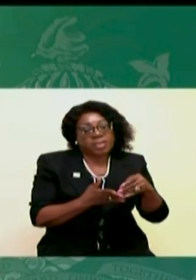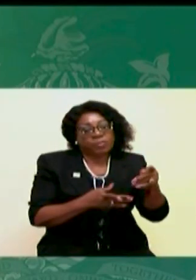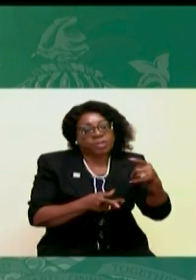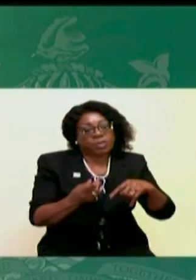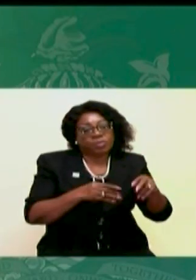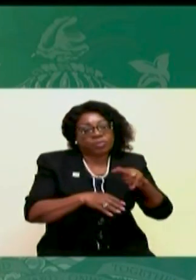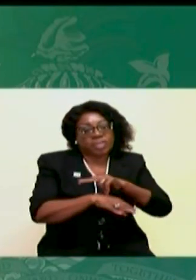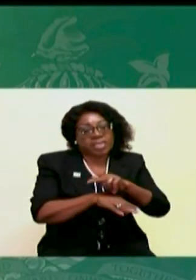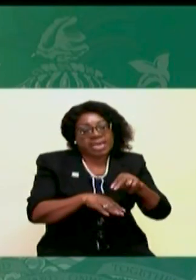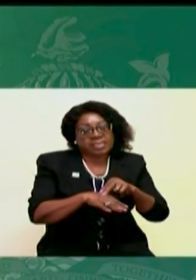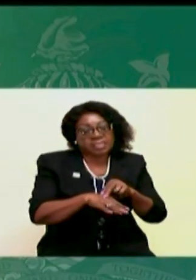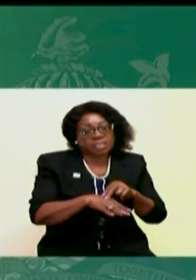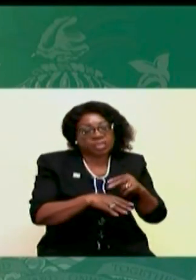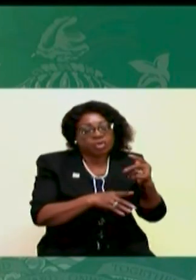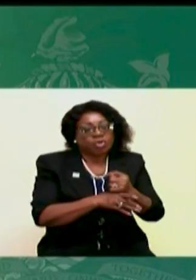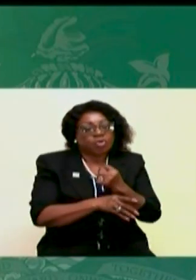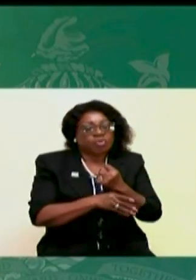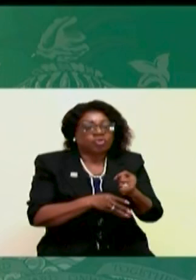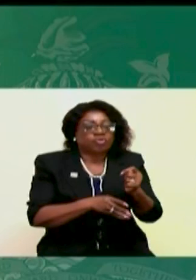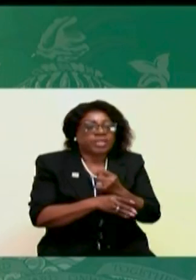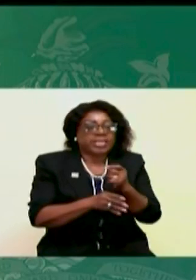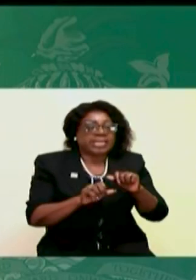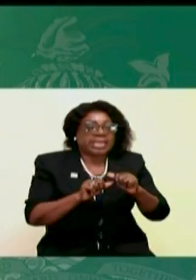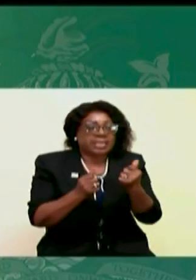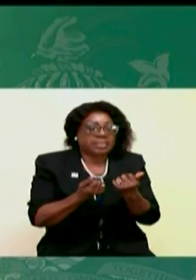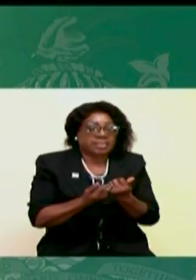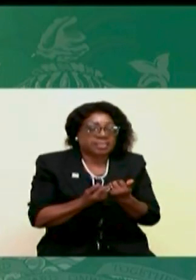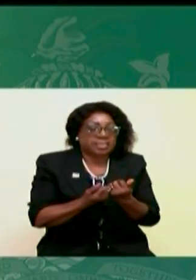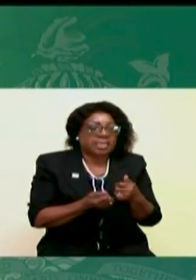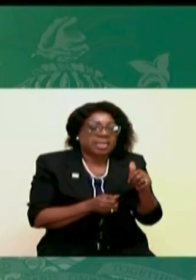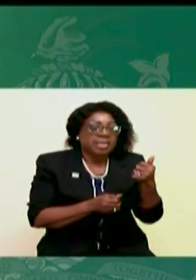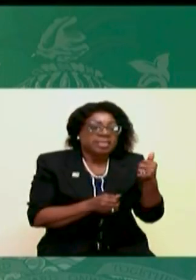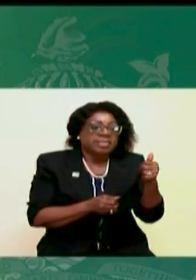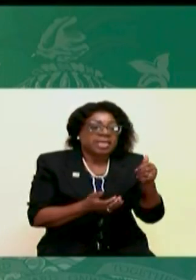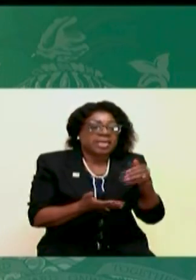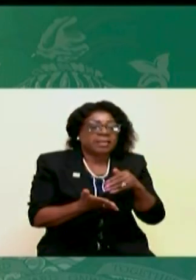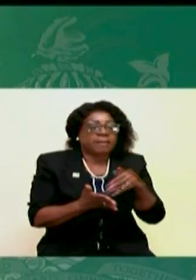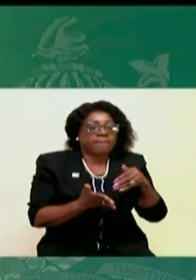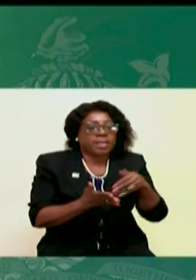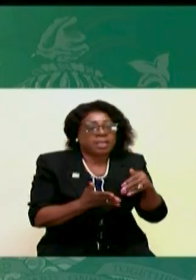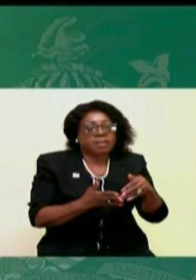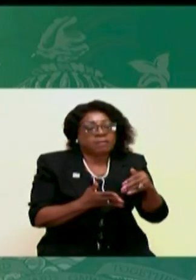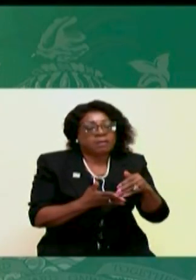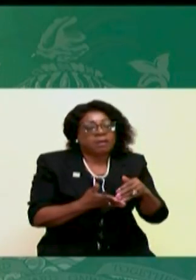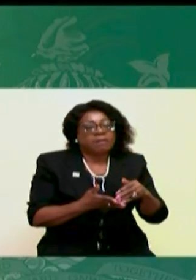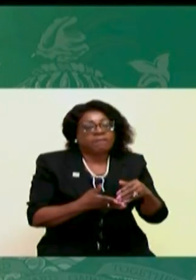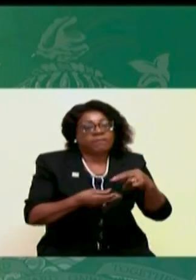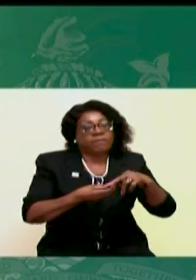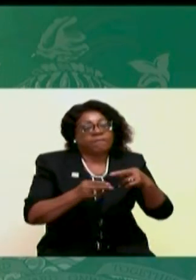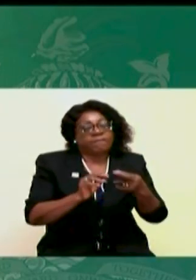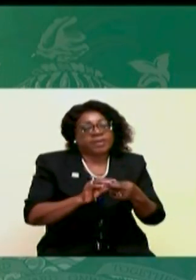National Training Agency, $10 million for the redevelopment of the QE Sports Center, and